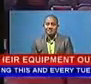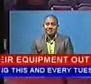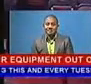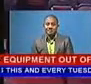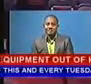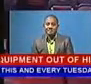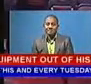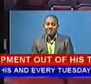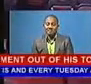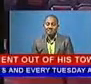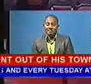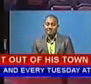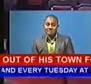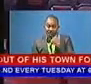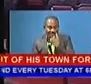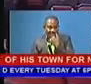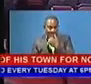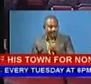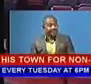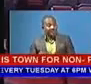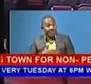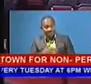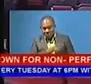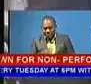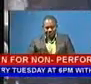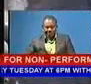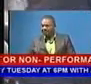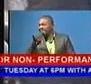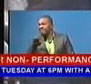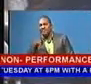the witness had this material